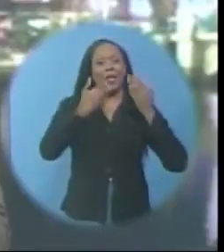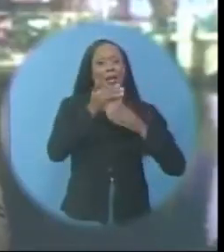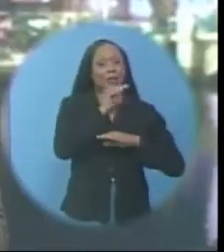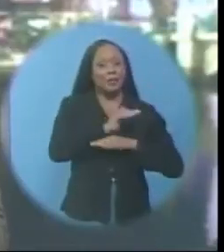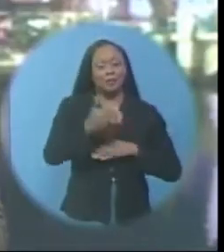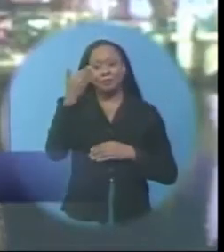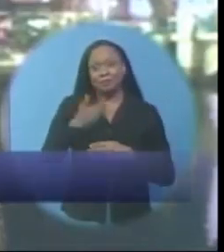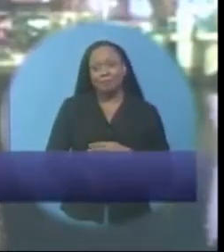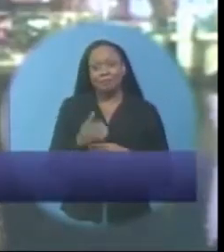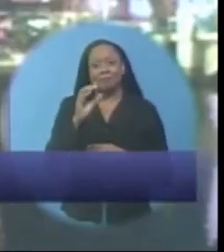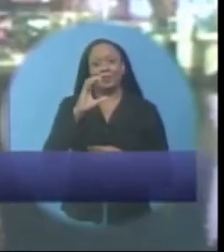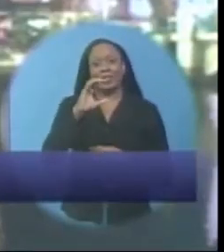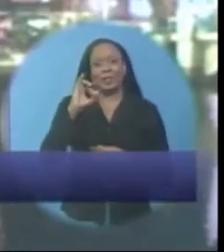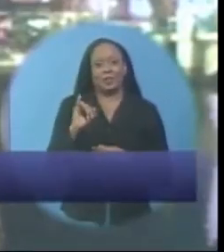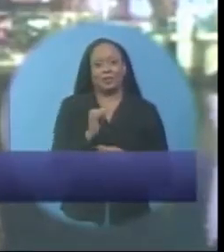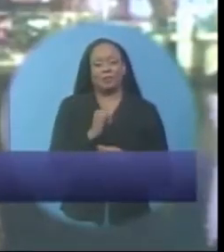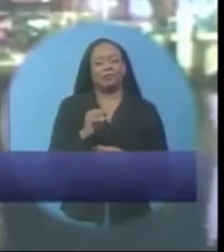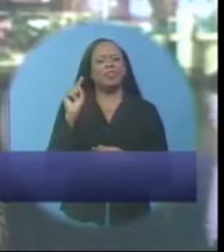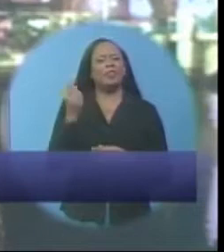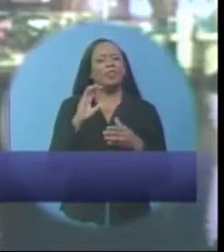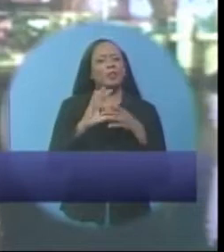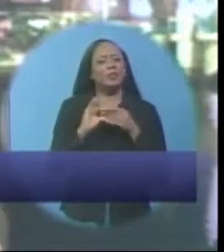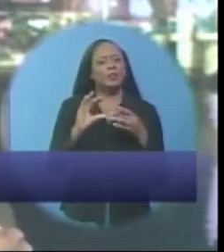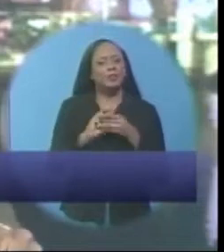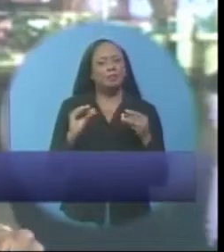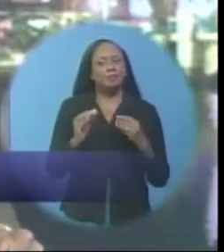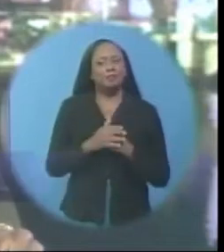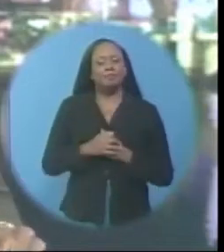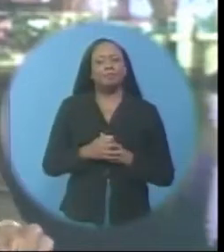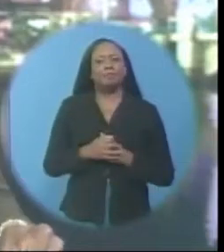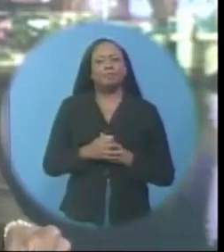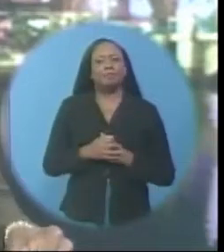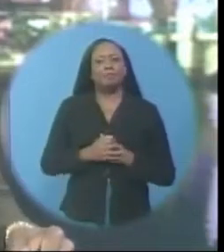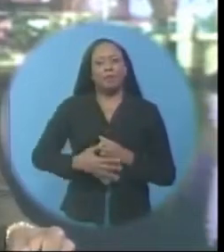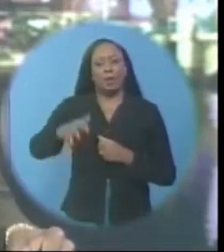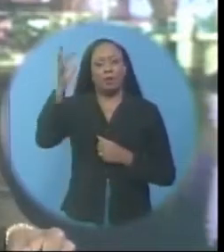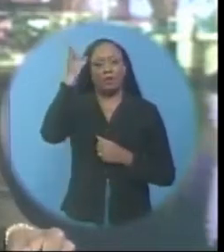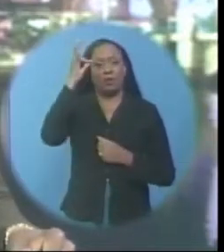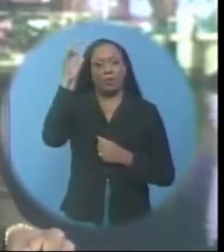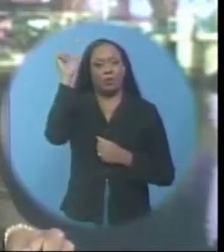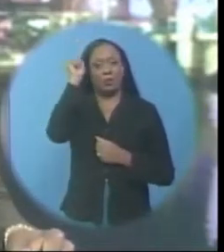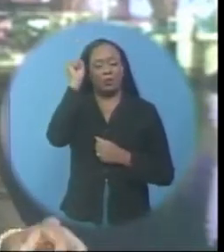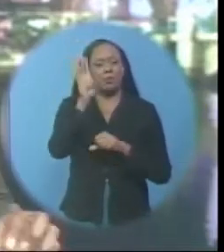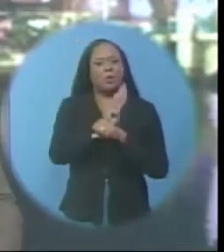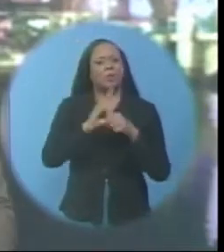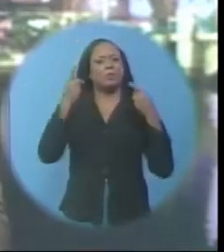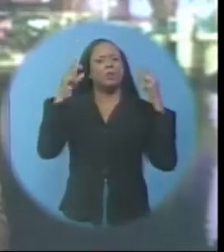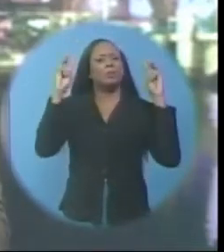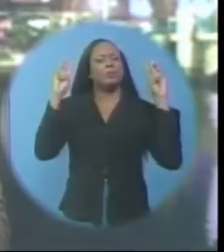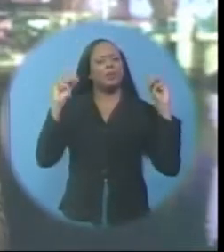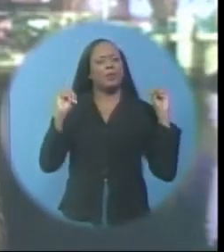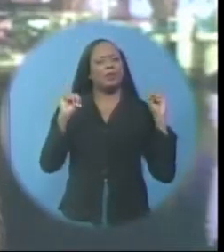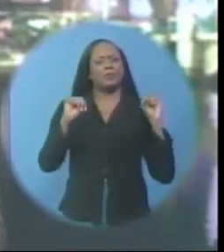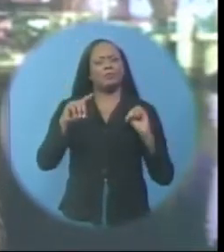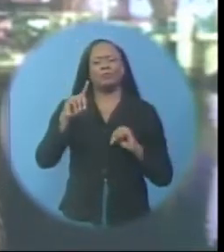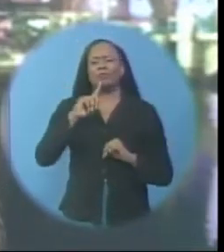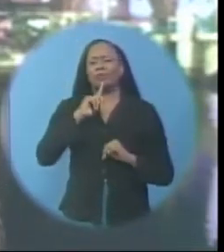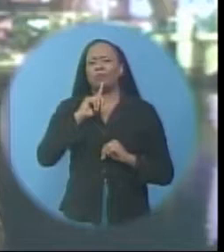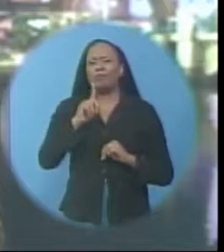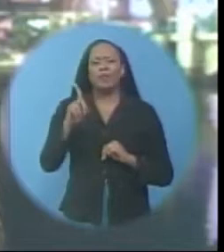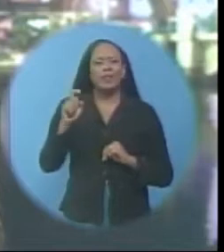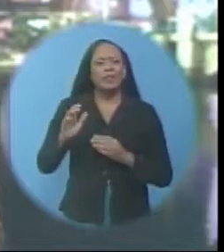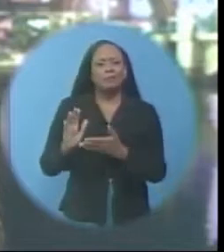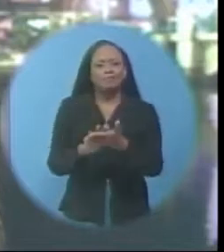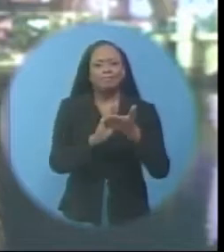Good evening, I'm Shane Jones, leading the news at 7. The Frondell Stewart-led government is being highly commended for